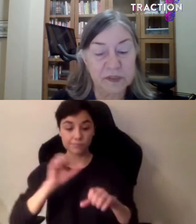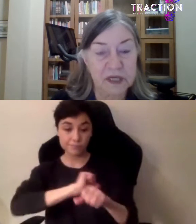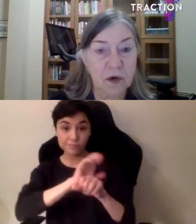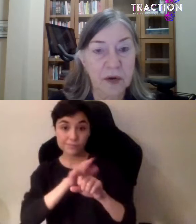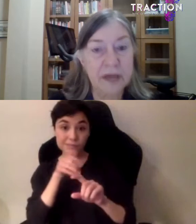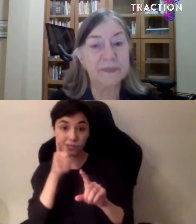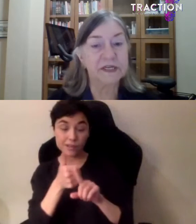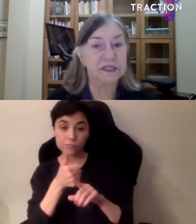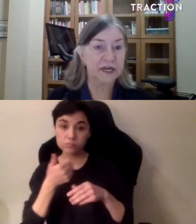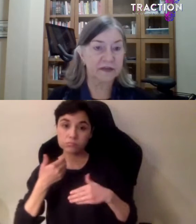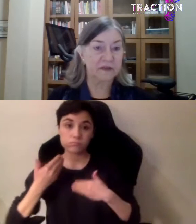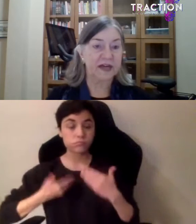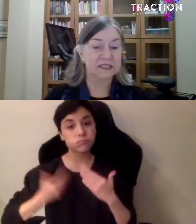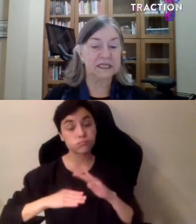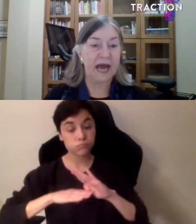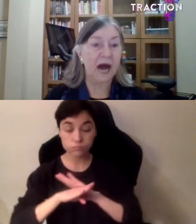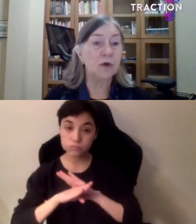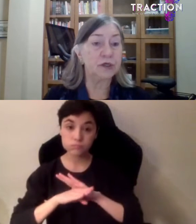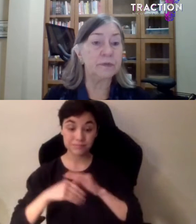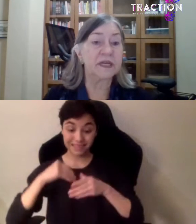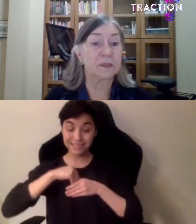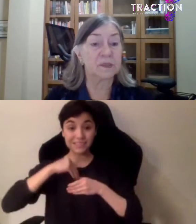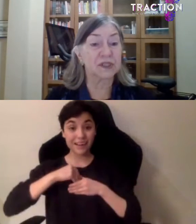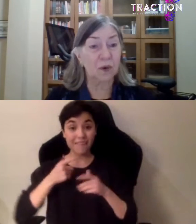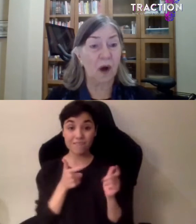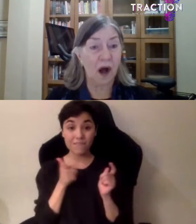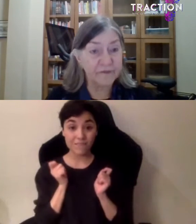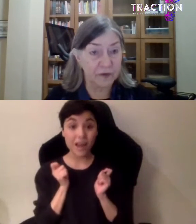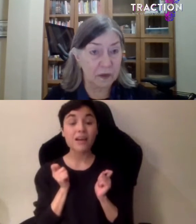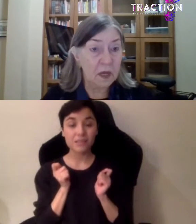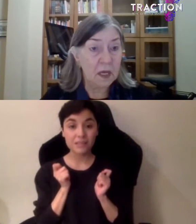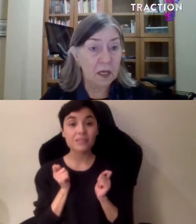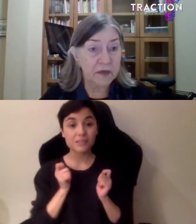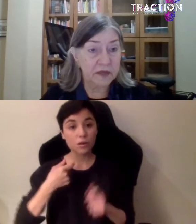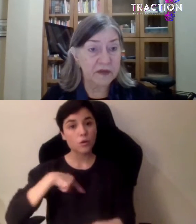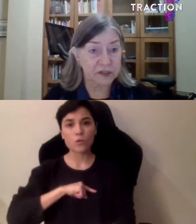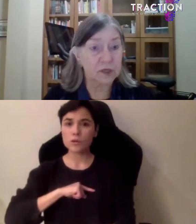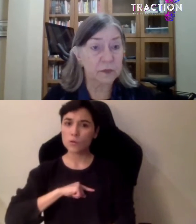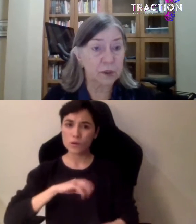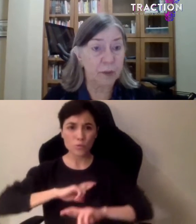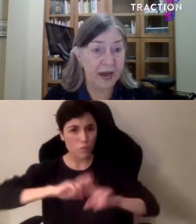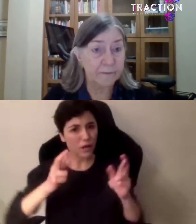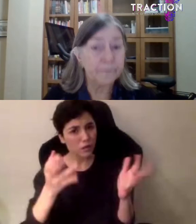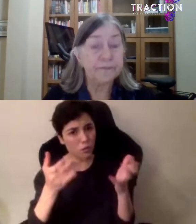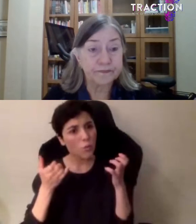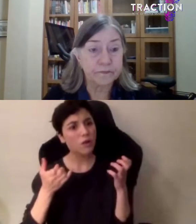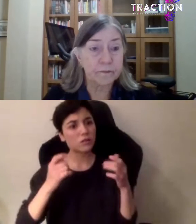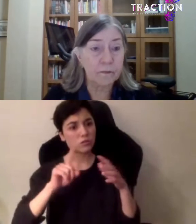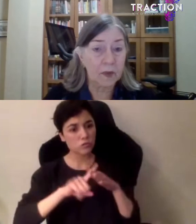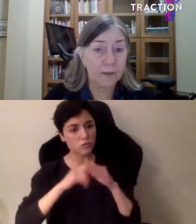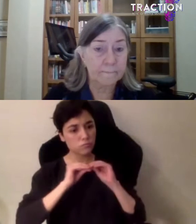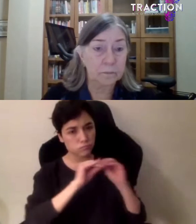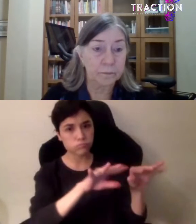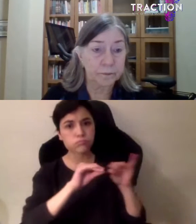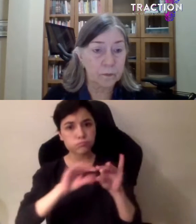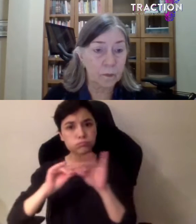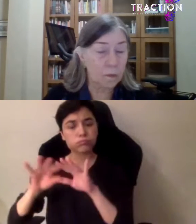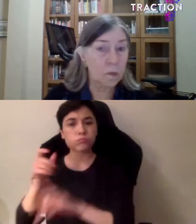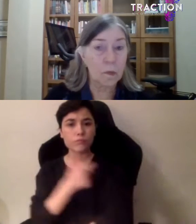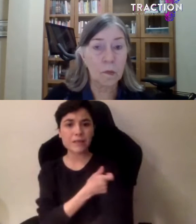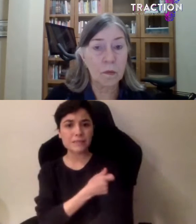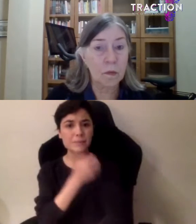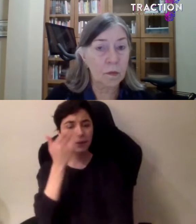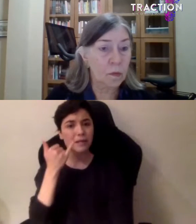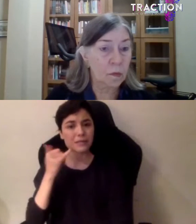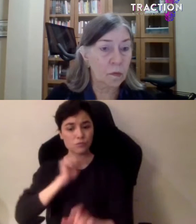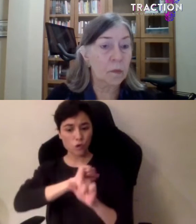think that there was a great impetus to get the vaccine out too, because it was so awful. You know, the infection was so bad. Well, and that,